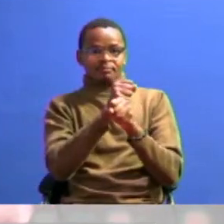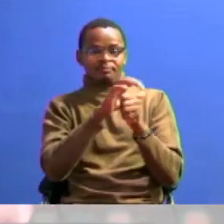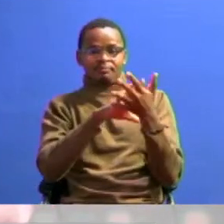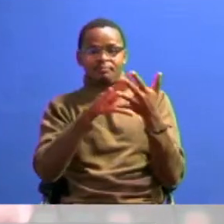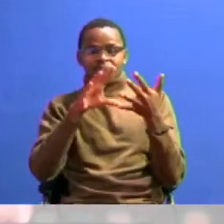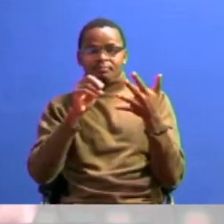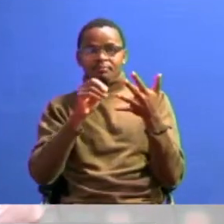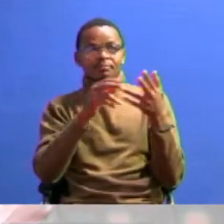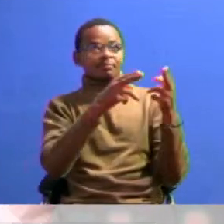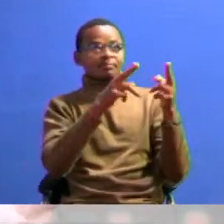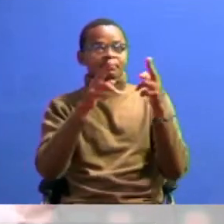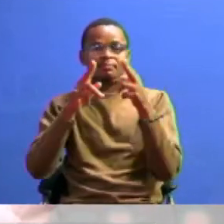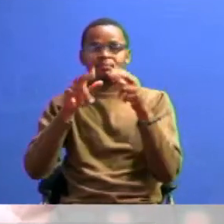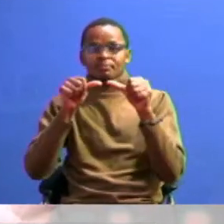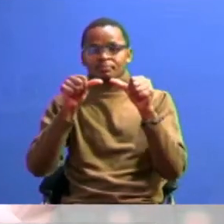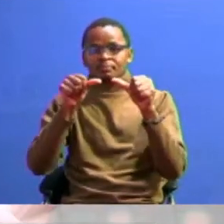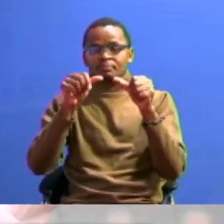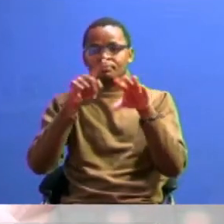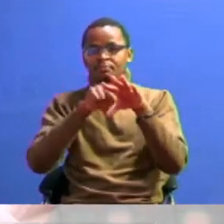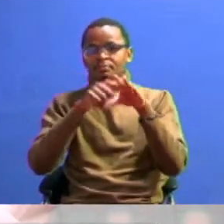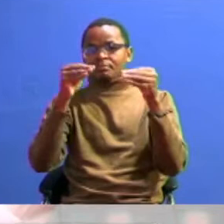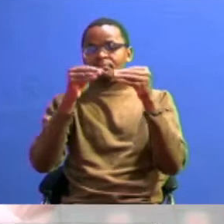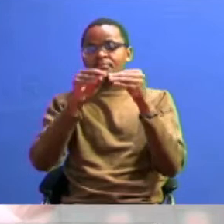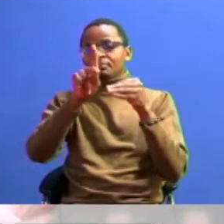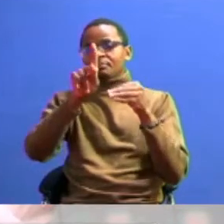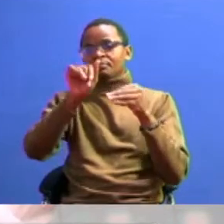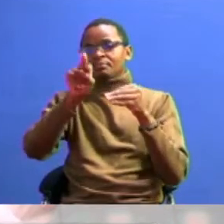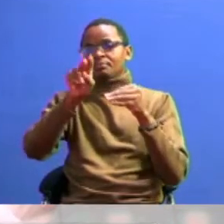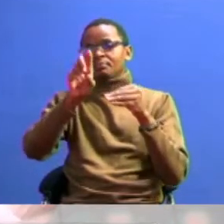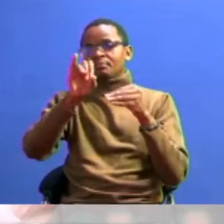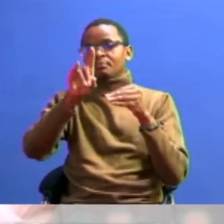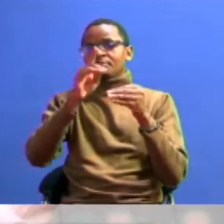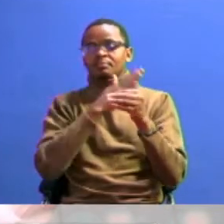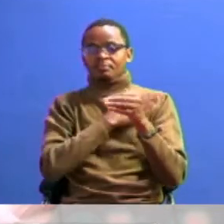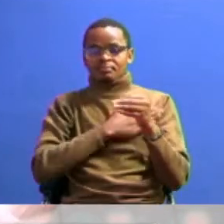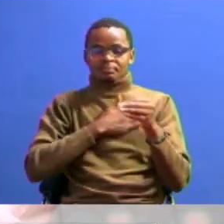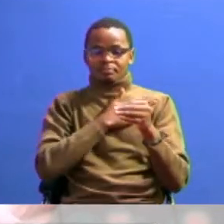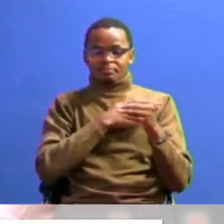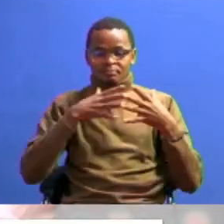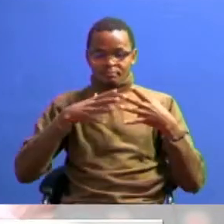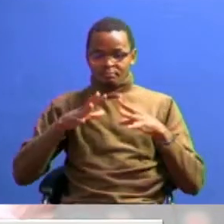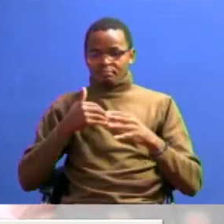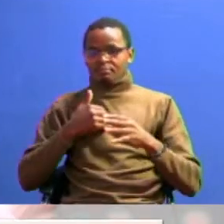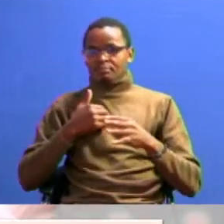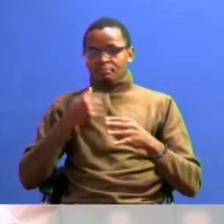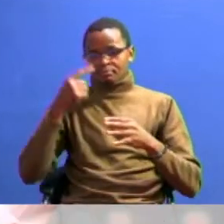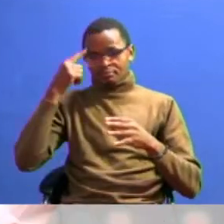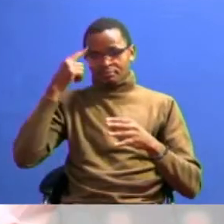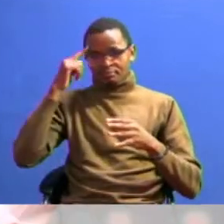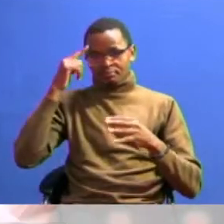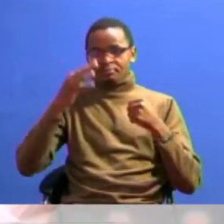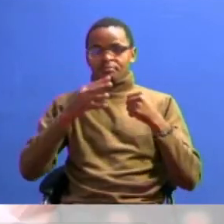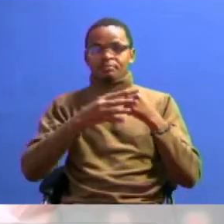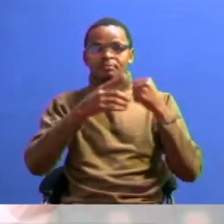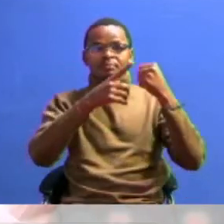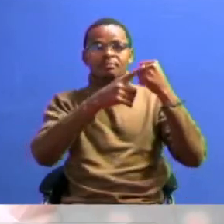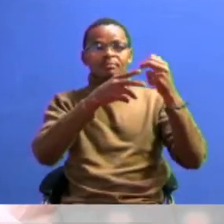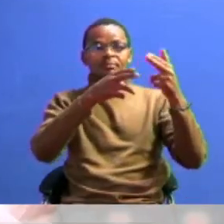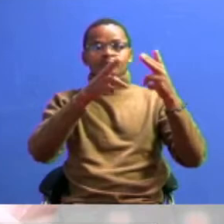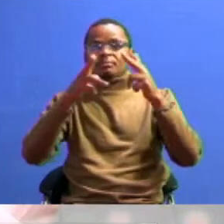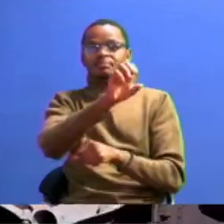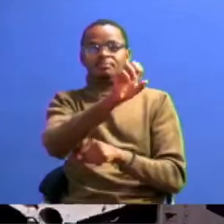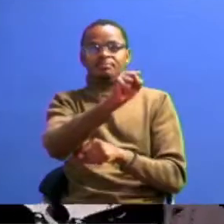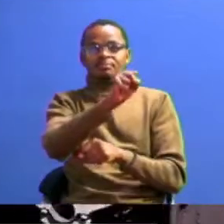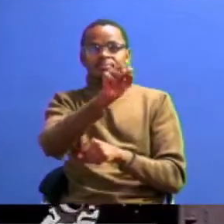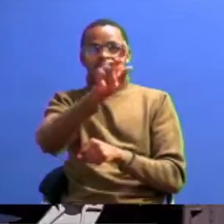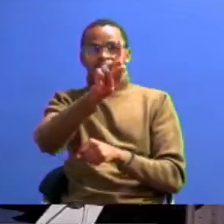bandits continues. During the meeting, Kindiki appreciated Samburu residents who have surrendered 96 guns and